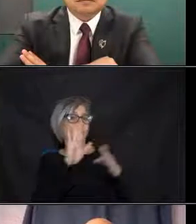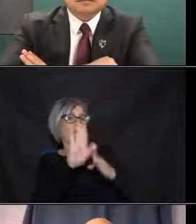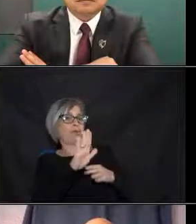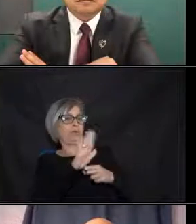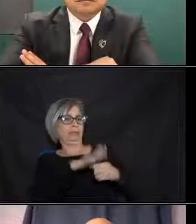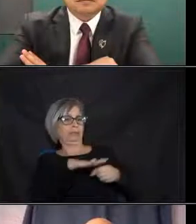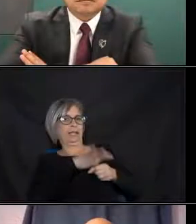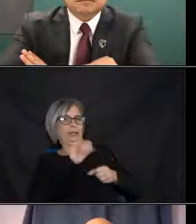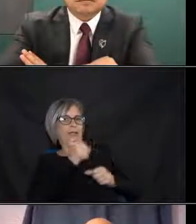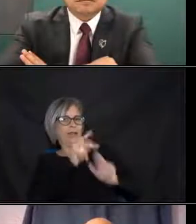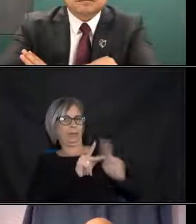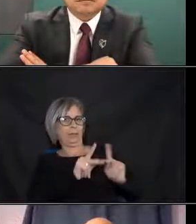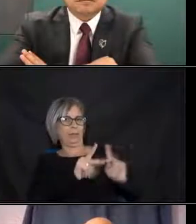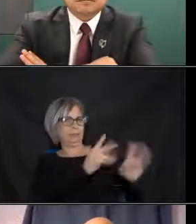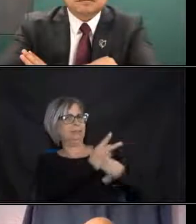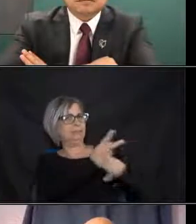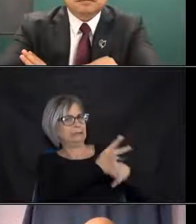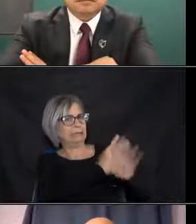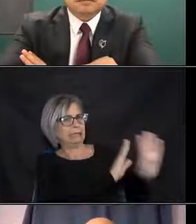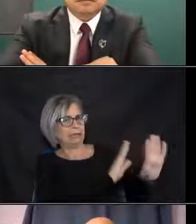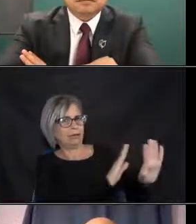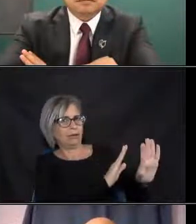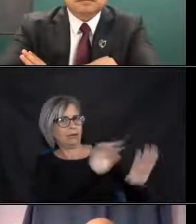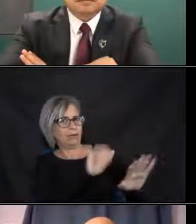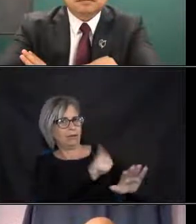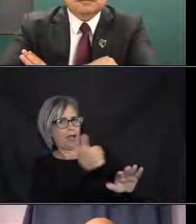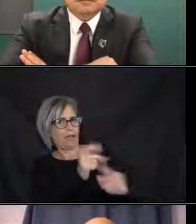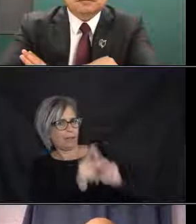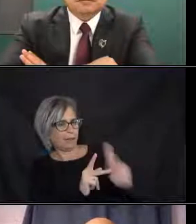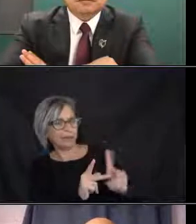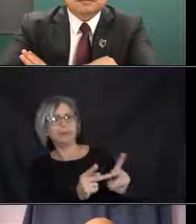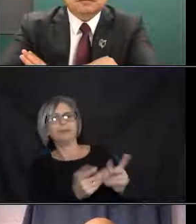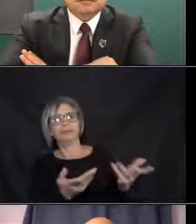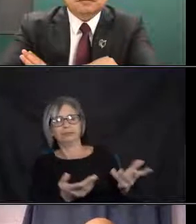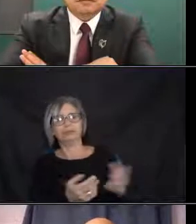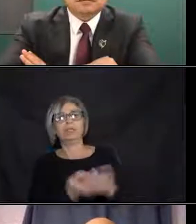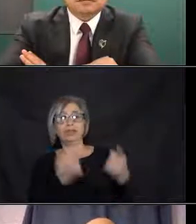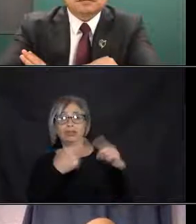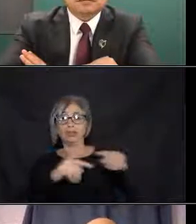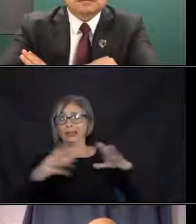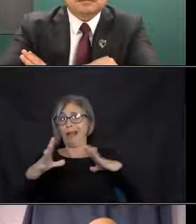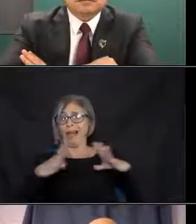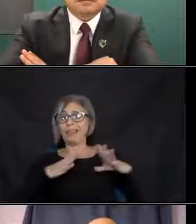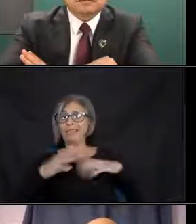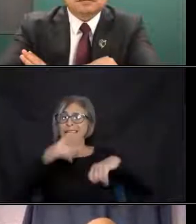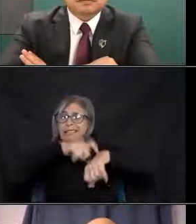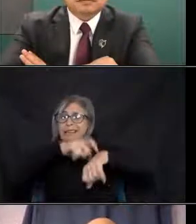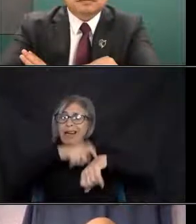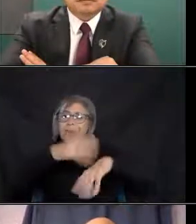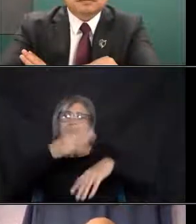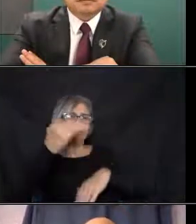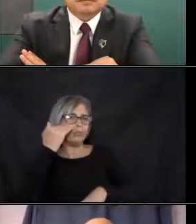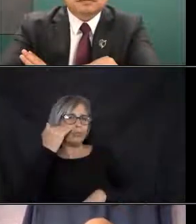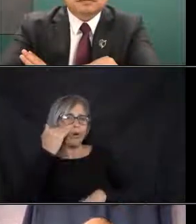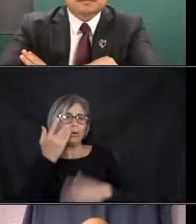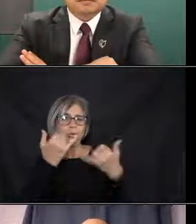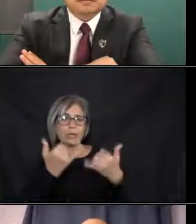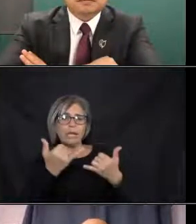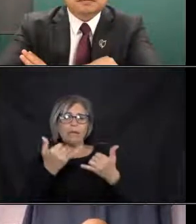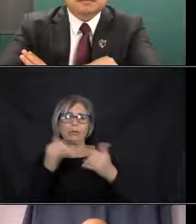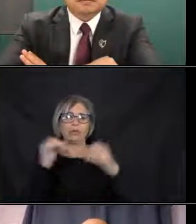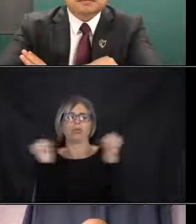mindful of, you know, others as we come into this holiday season. As you know, today was our